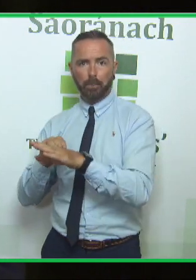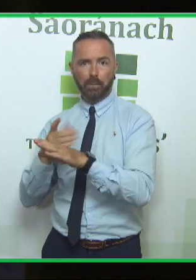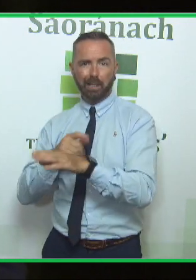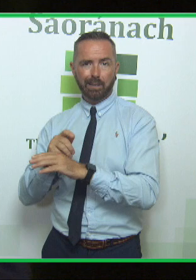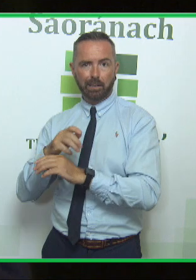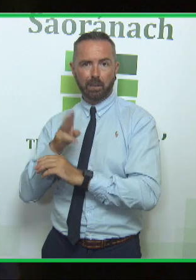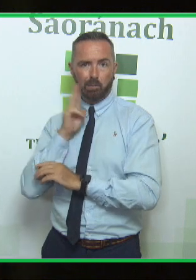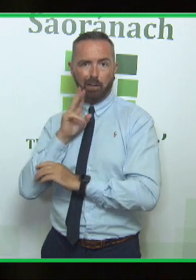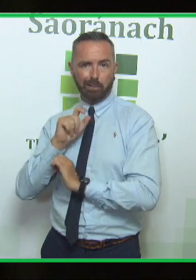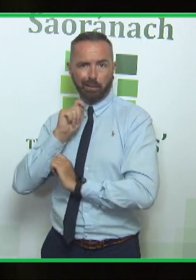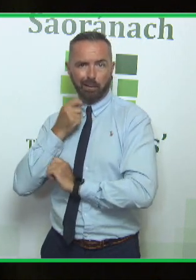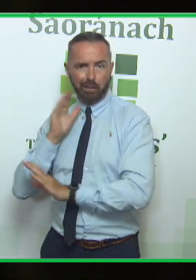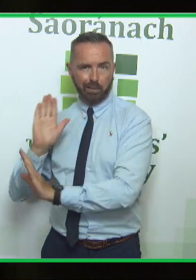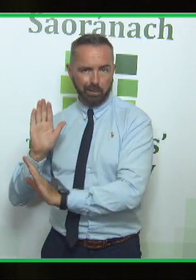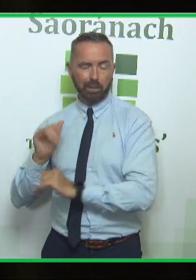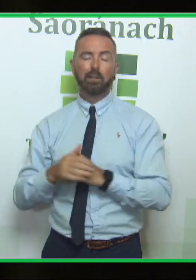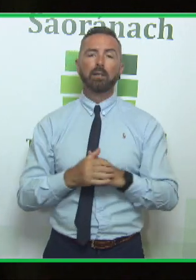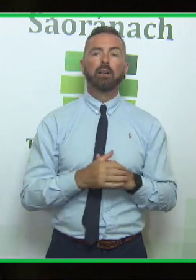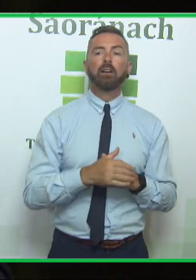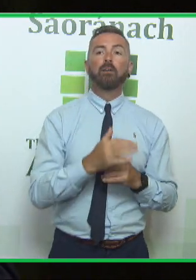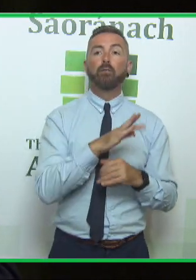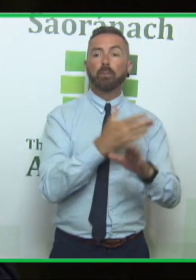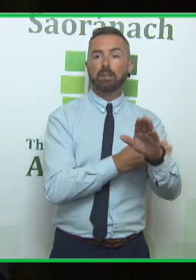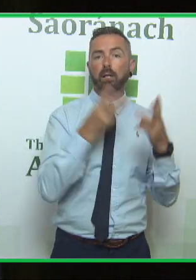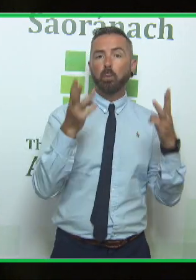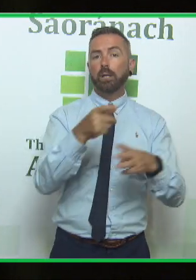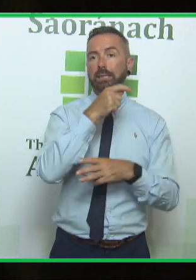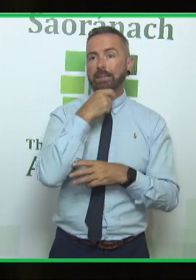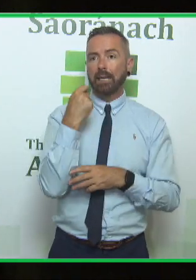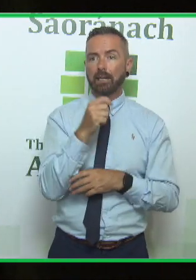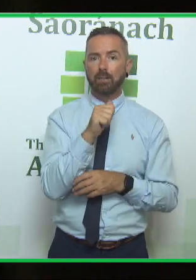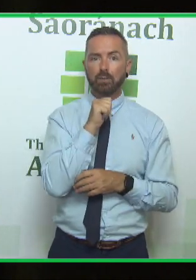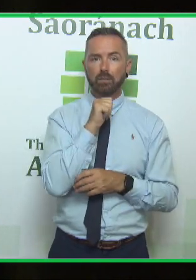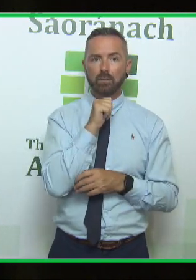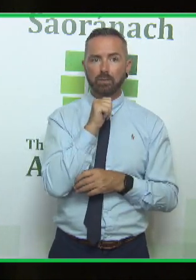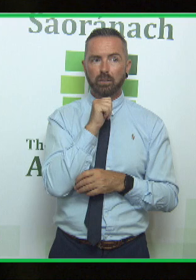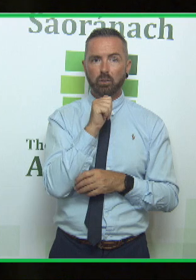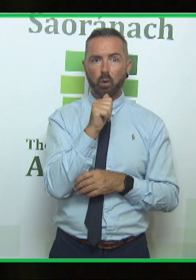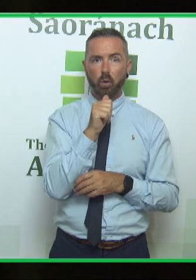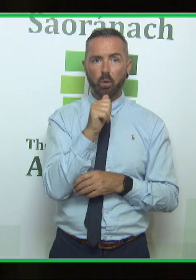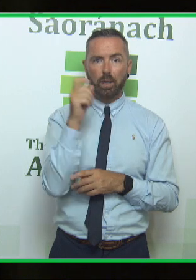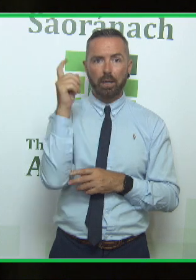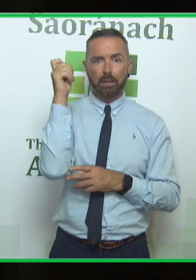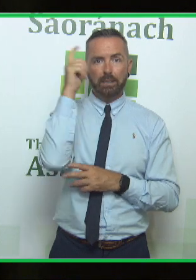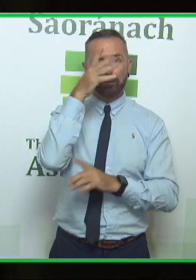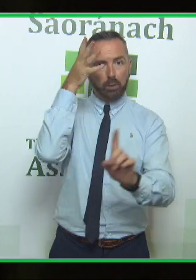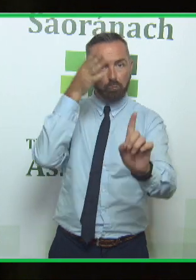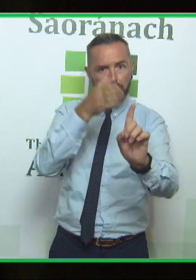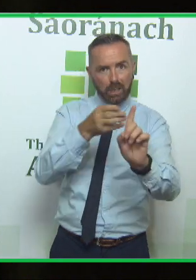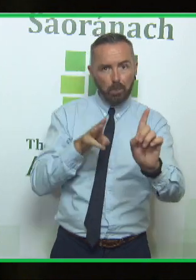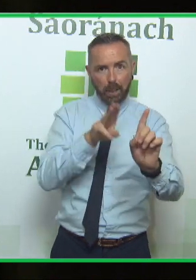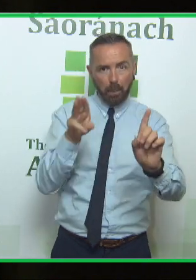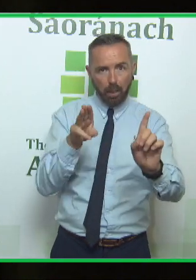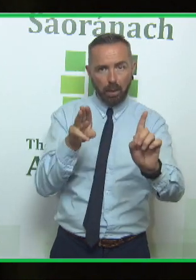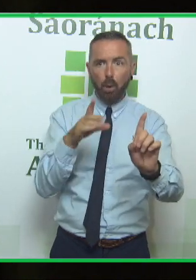difficult situations. One thing I would say from the outset is there are no hard-to-reach people, there are only hard-to-reach services. And